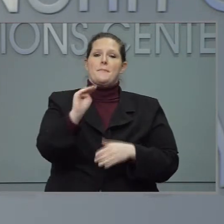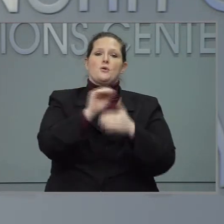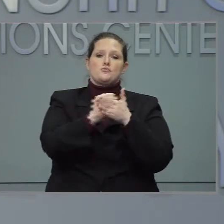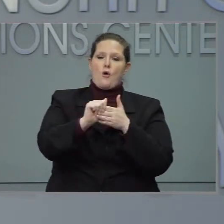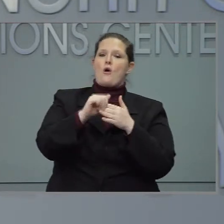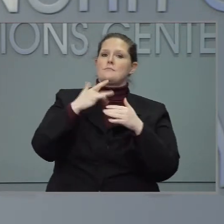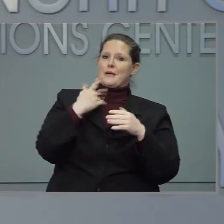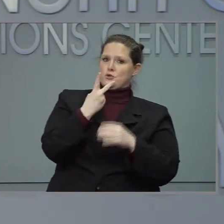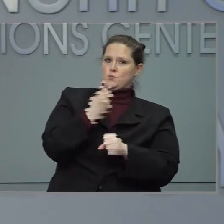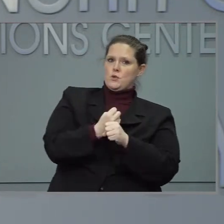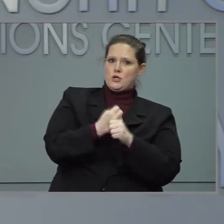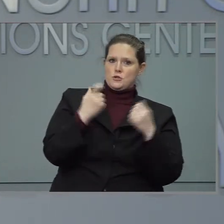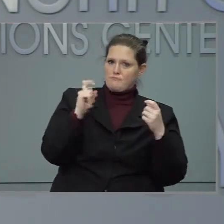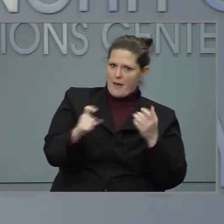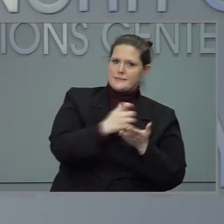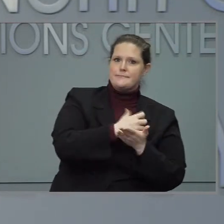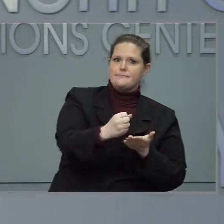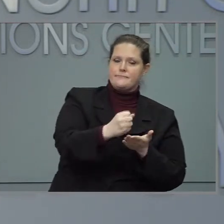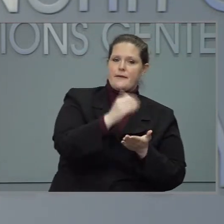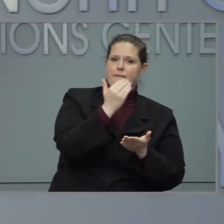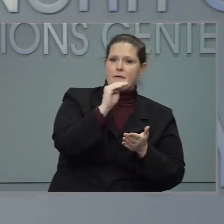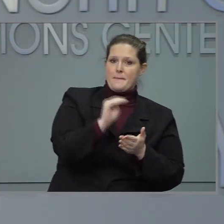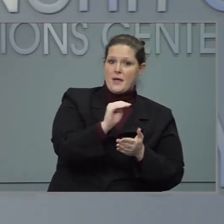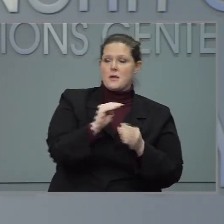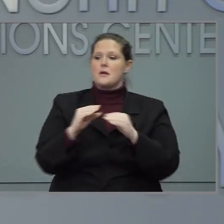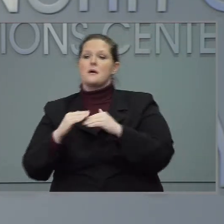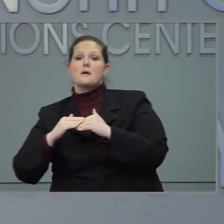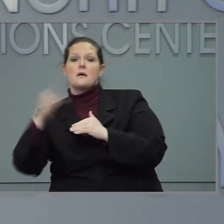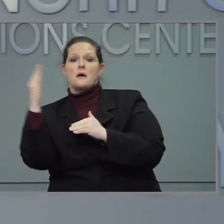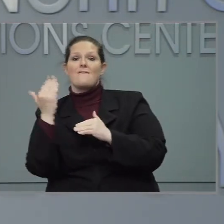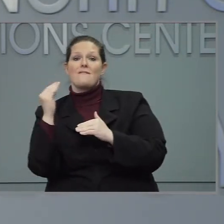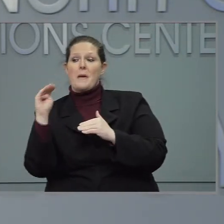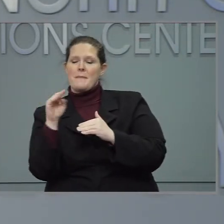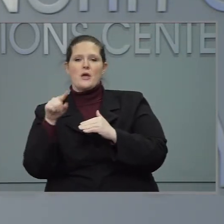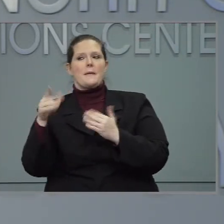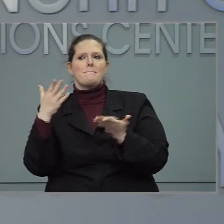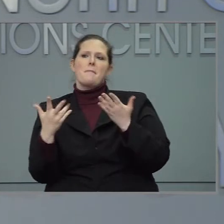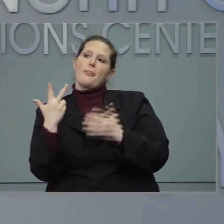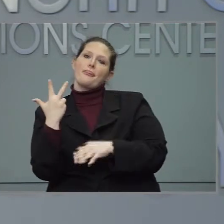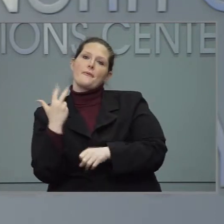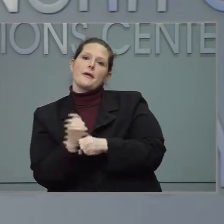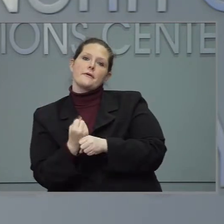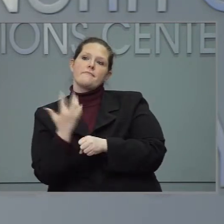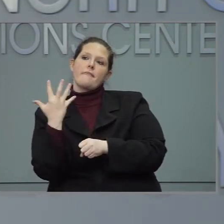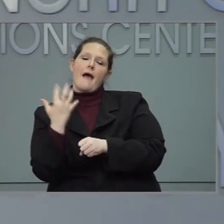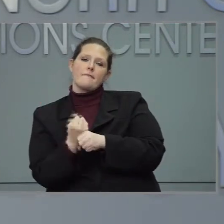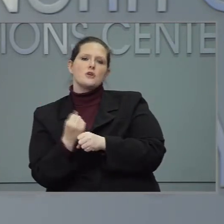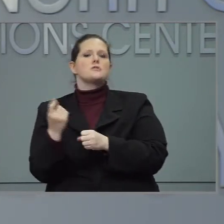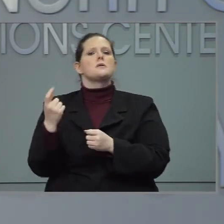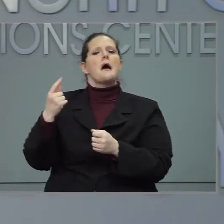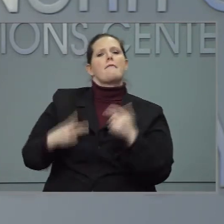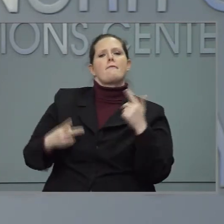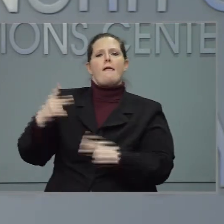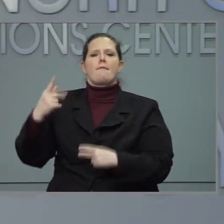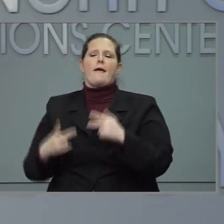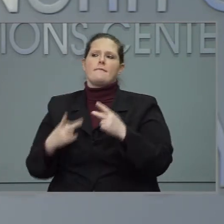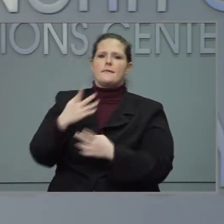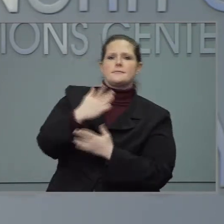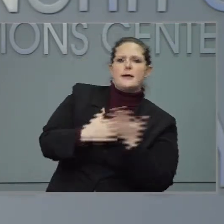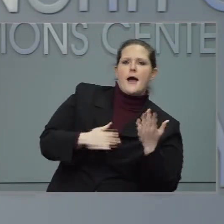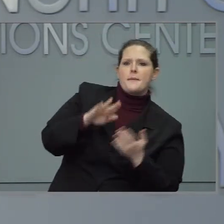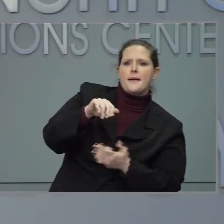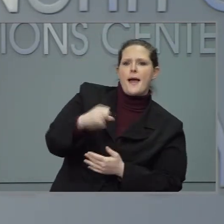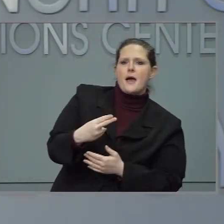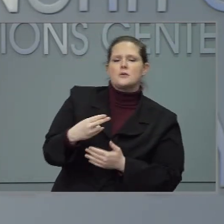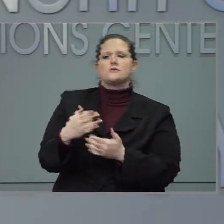governor recommends that those larger projects, which might span 3 to 5 years, be funded with a blend of cash and bond